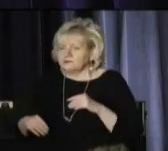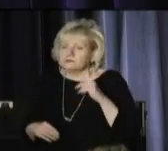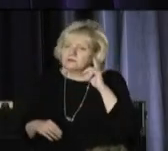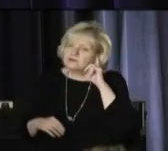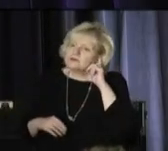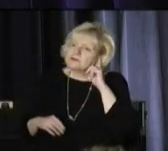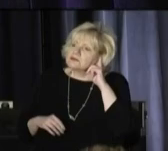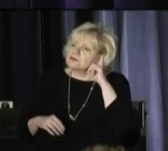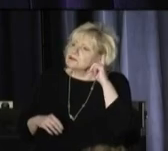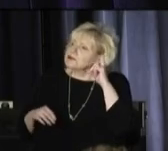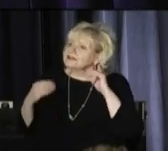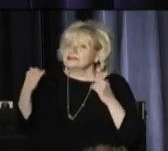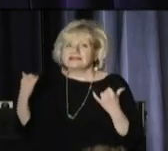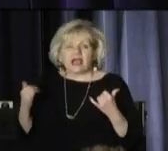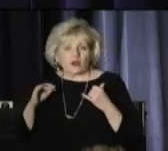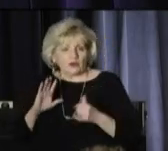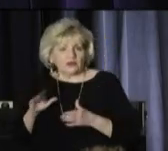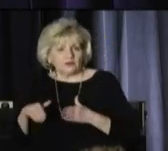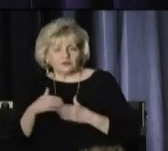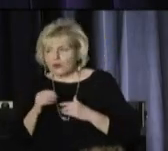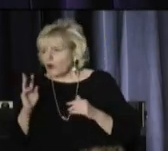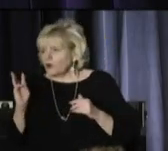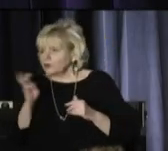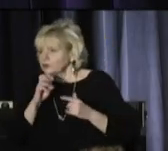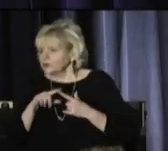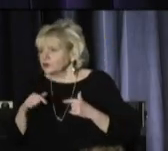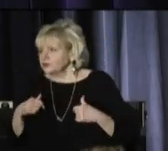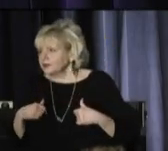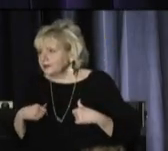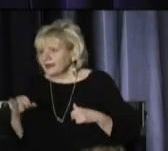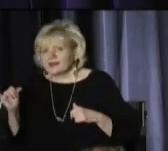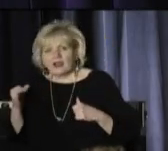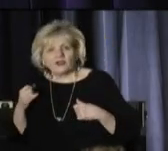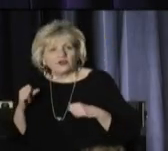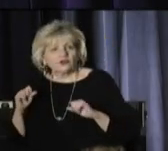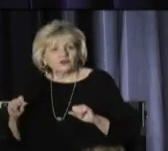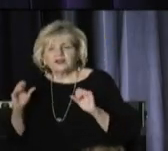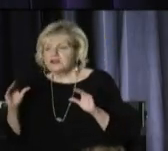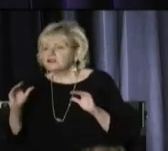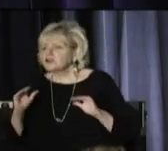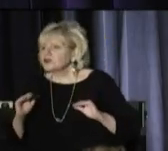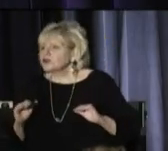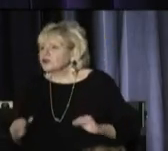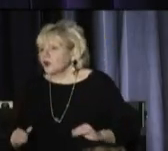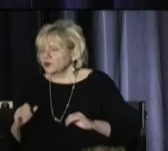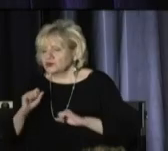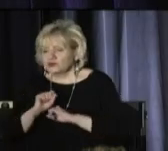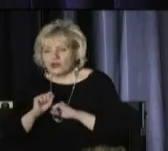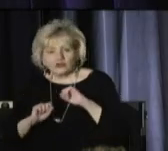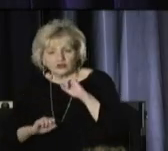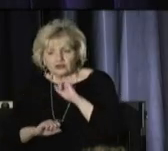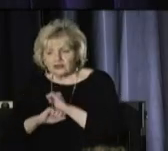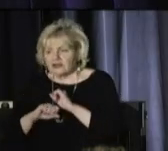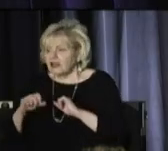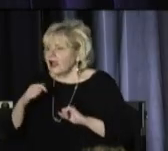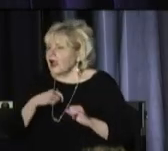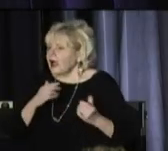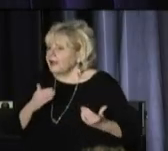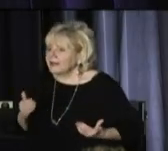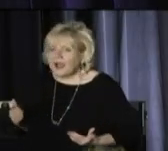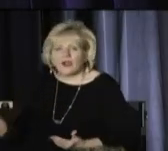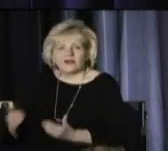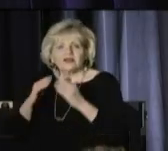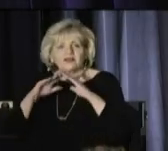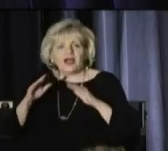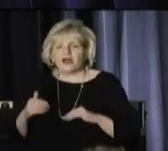as alien to me now as the streets and low-flung structures are familiar. I carry the house I grew up